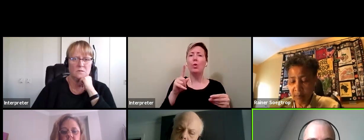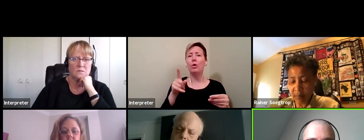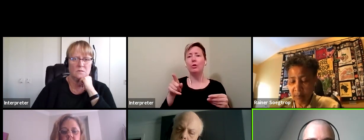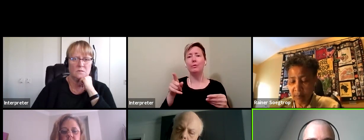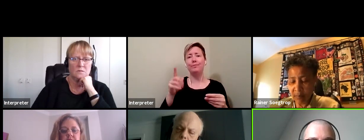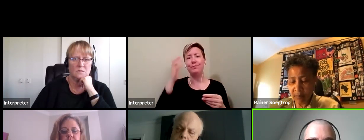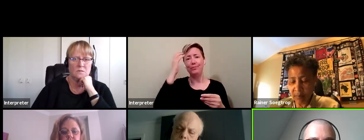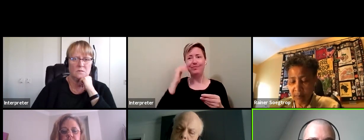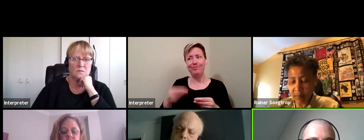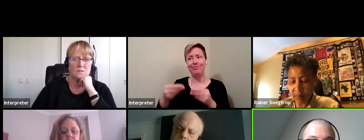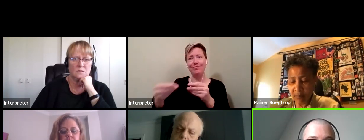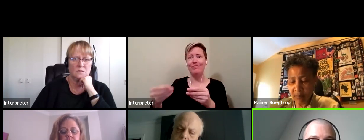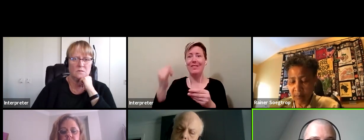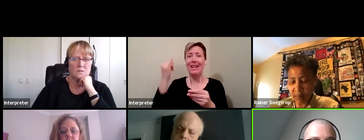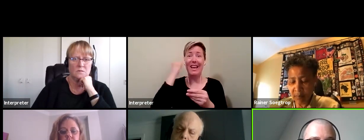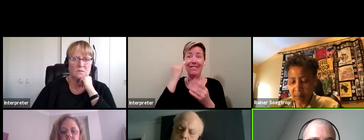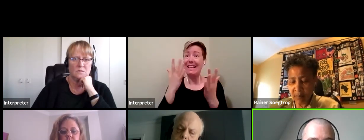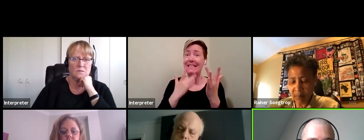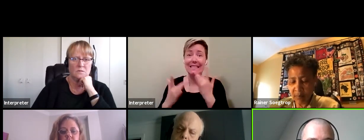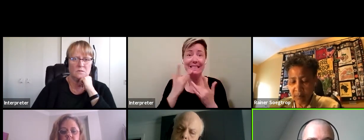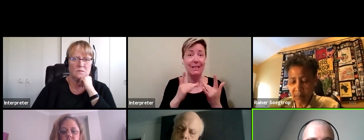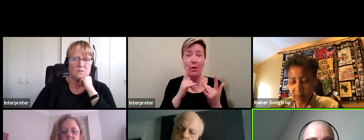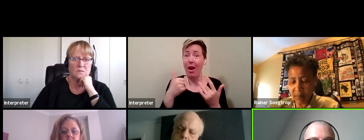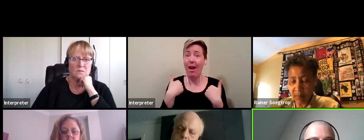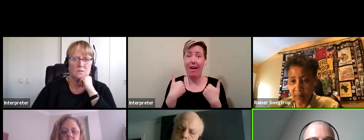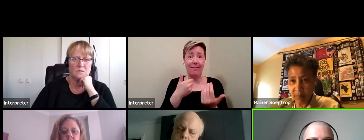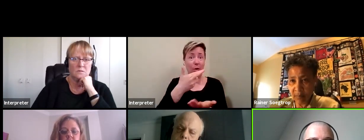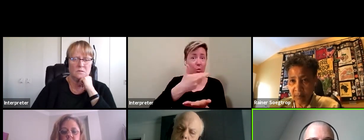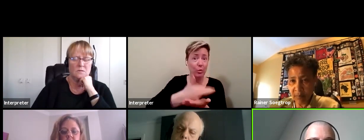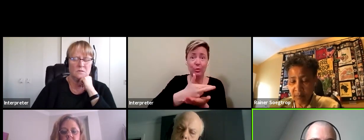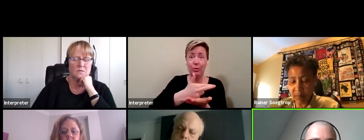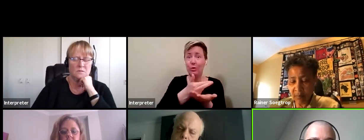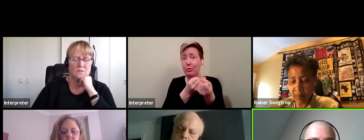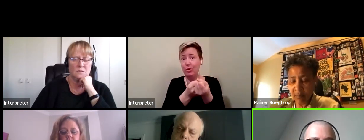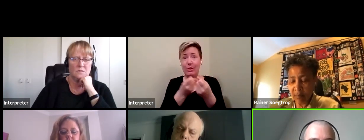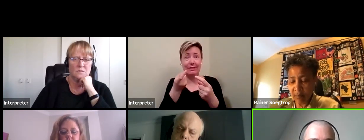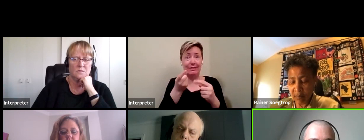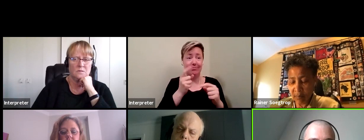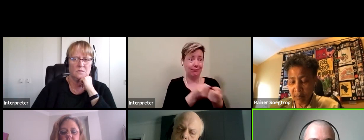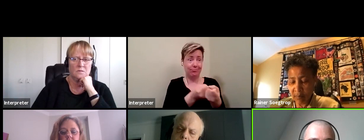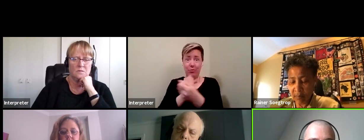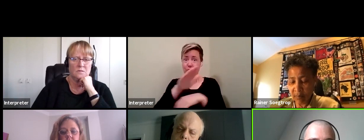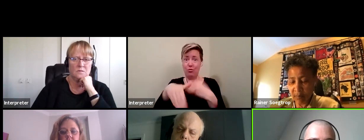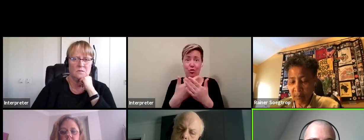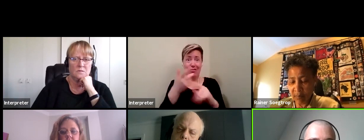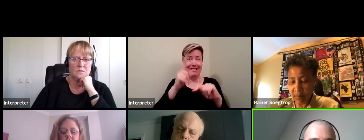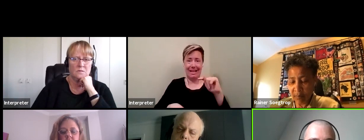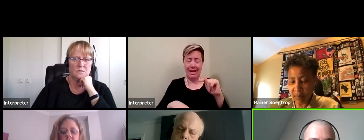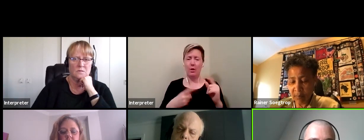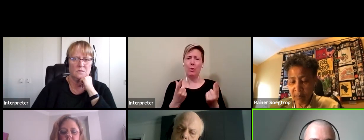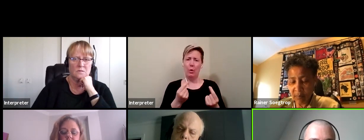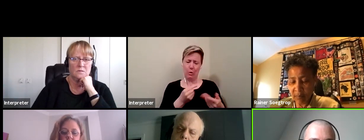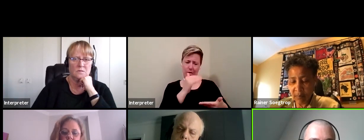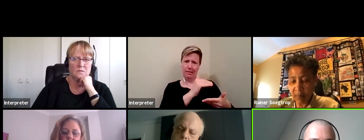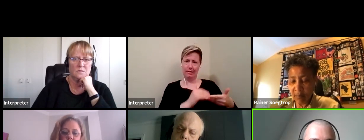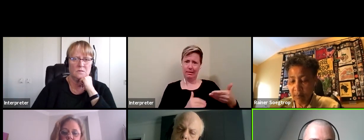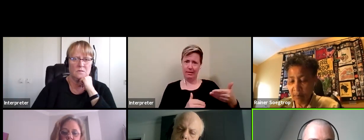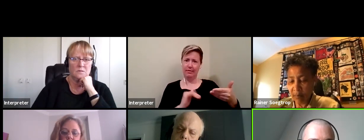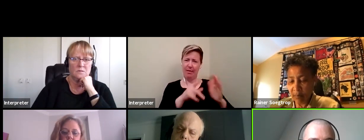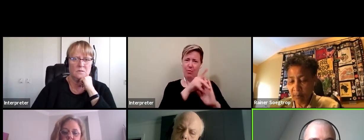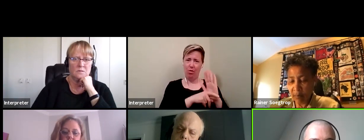decision making for scarce critical care resources. So I want to raise several key concerns that we have about the